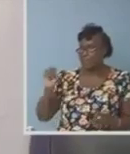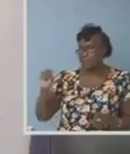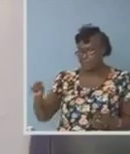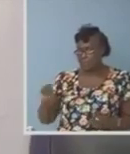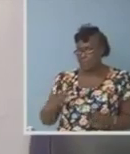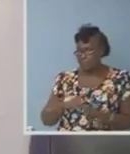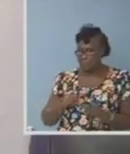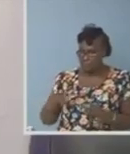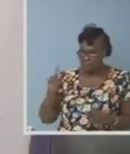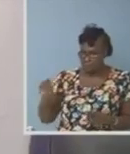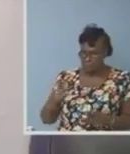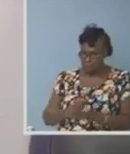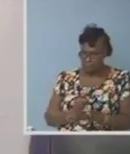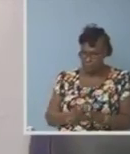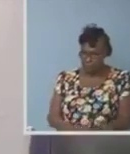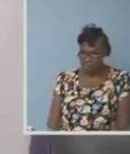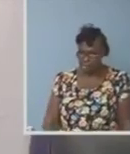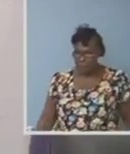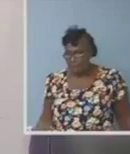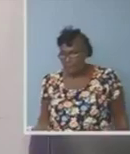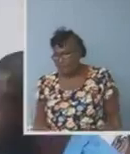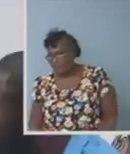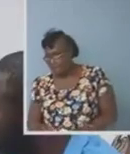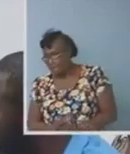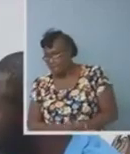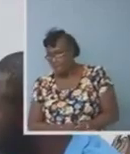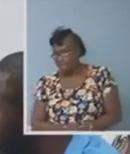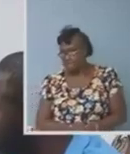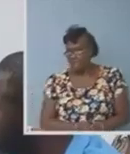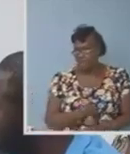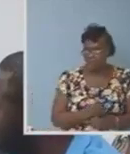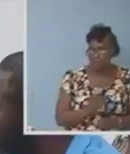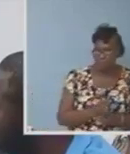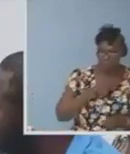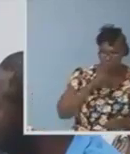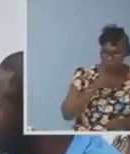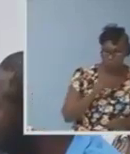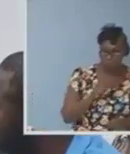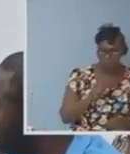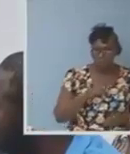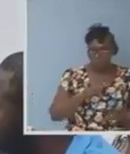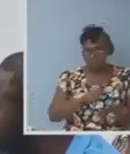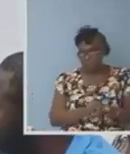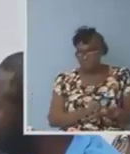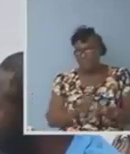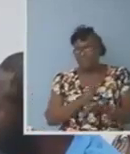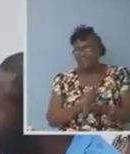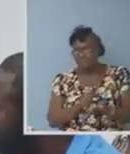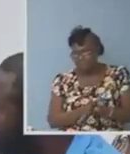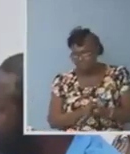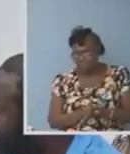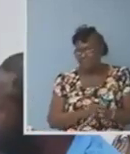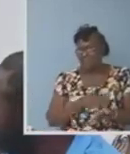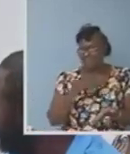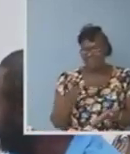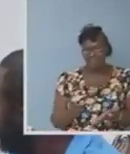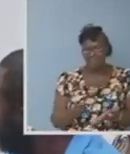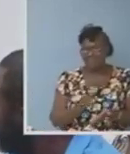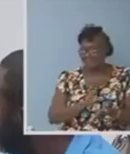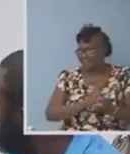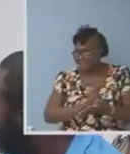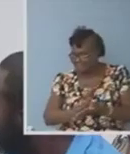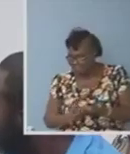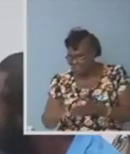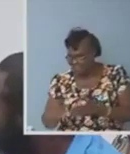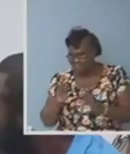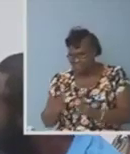trade school. To ensure that these schools are properly sanitized, will there be someone or an individual who will be going